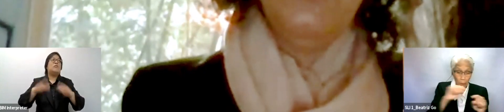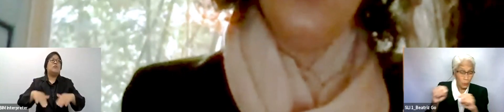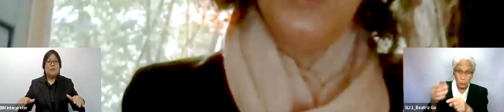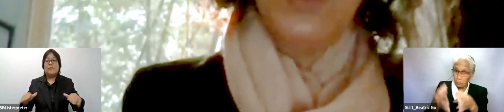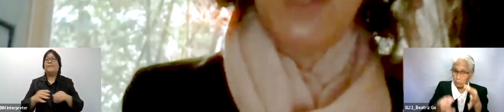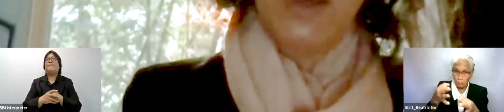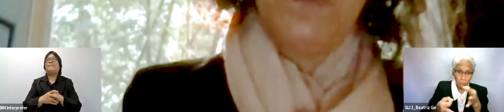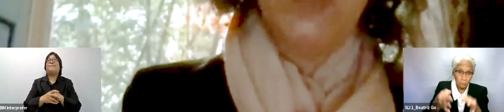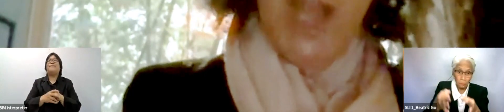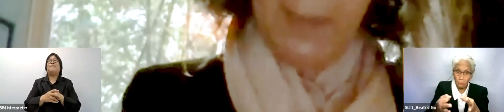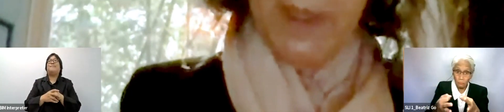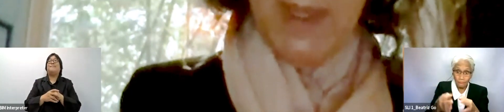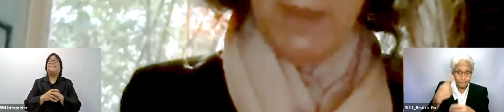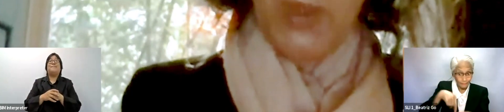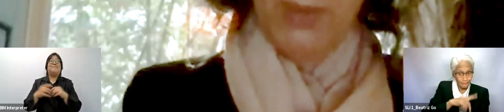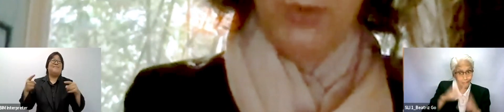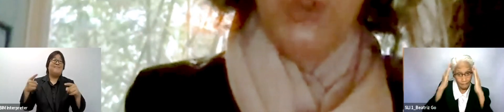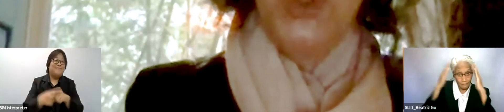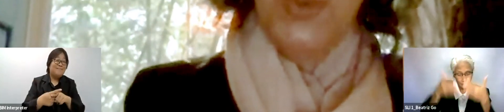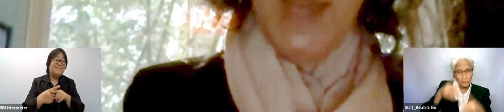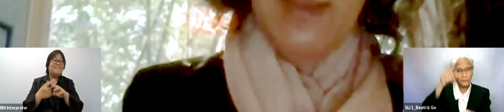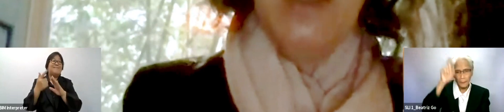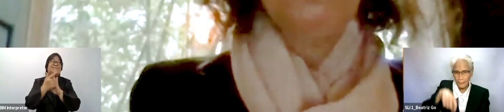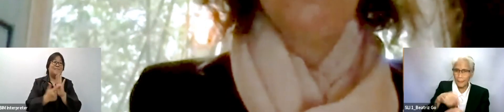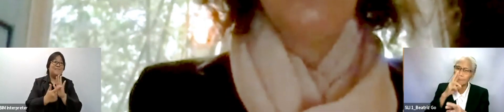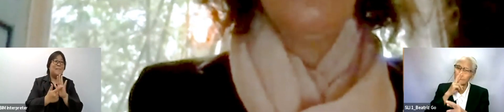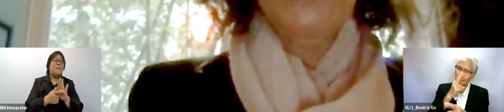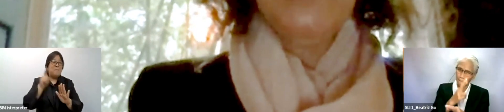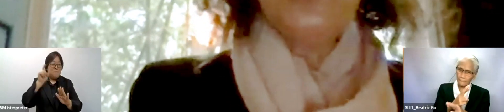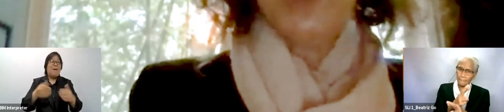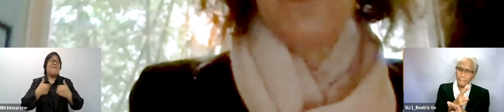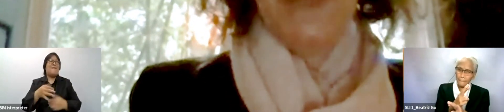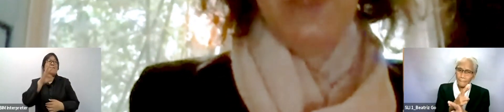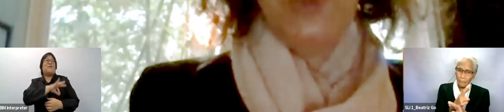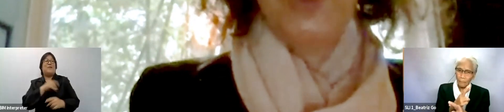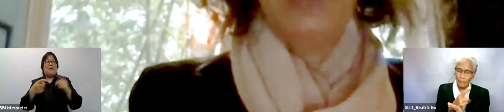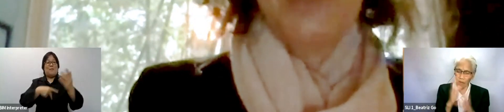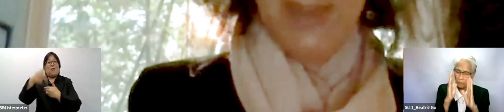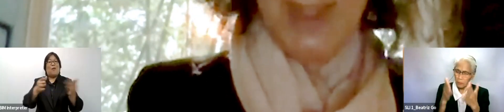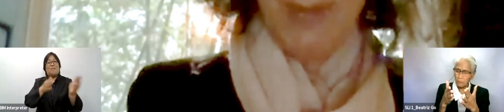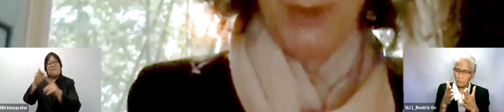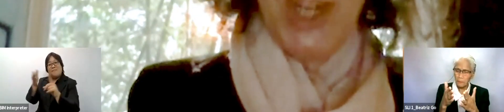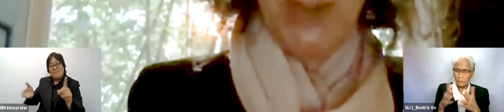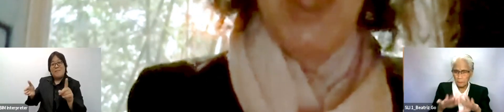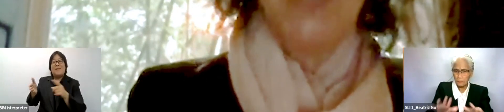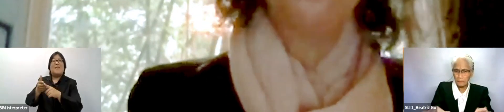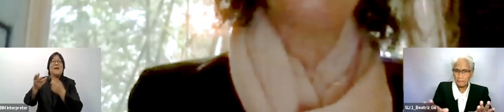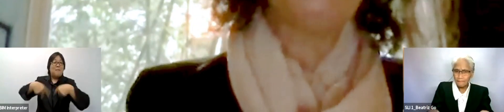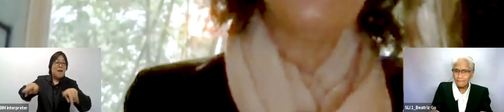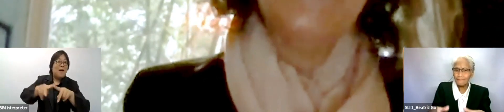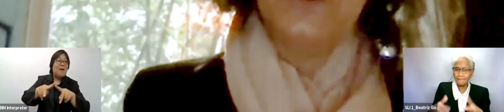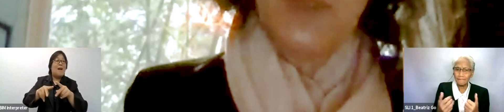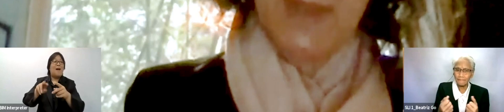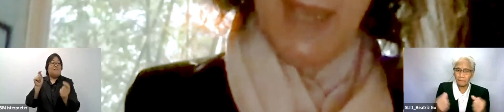basically used child participatory approach to do that. We launched a campaign which was called Activism for Child Justice.